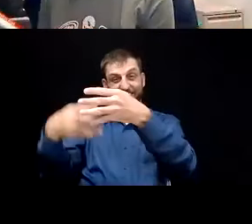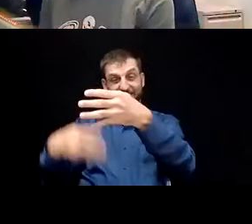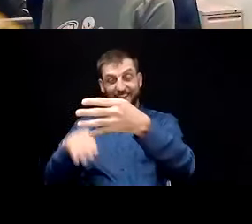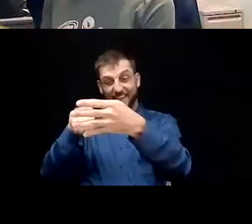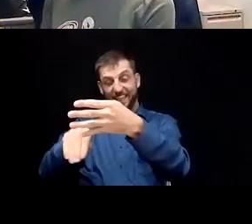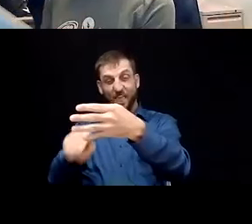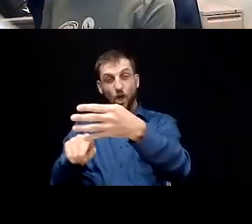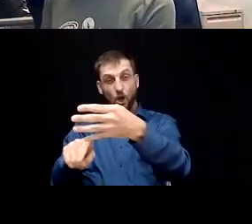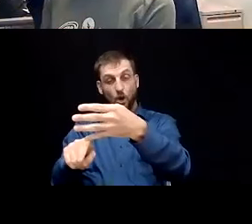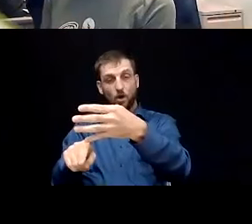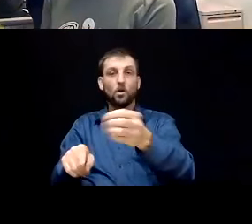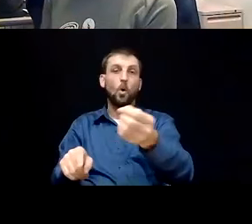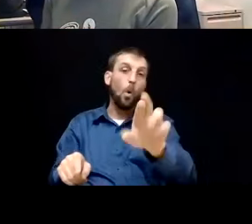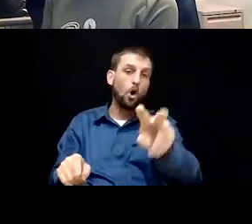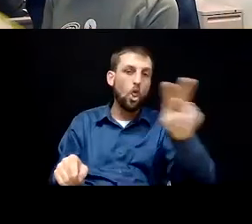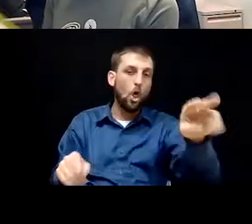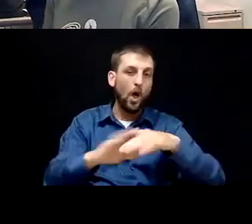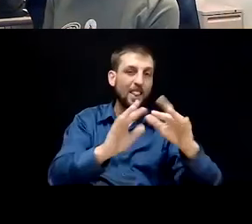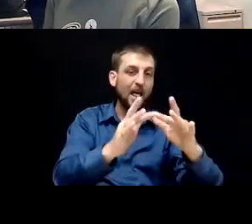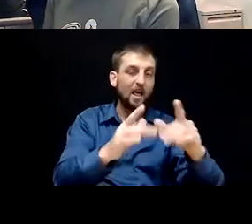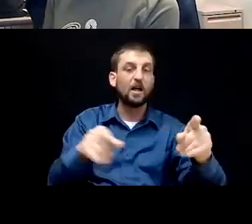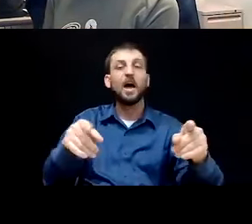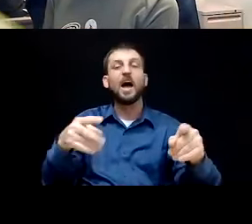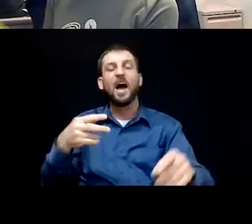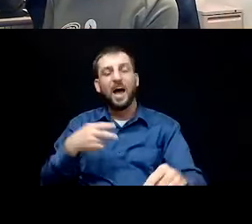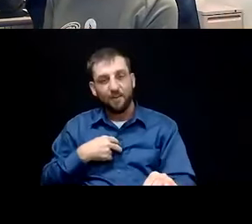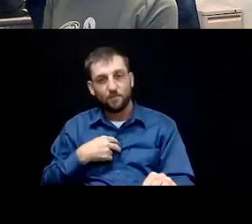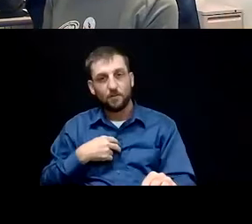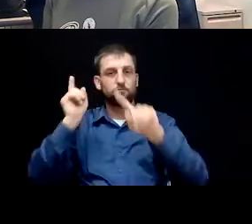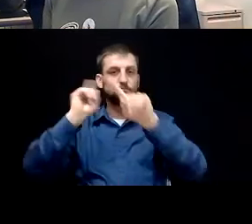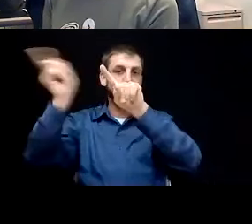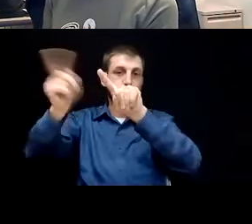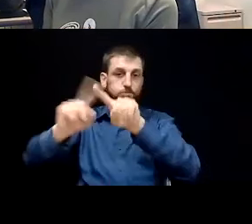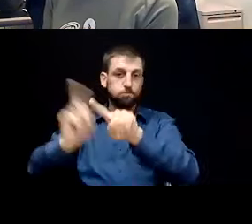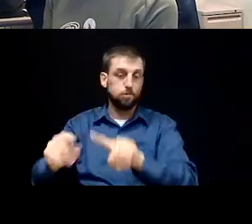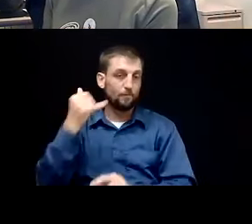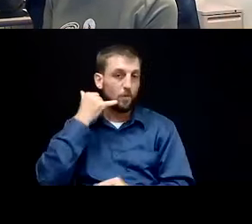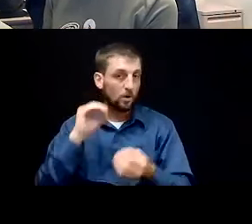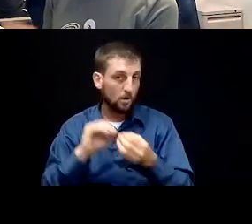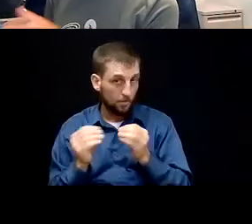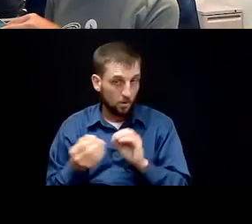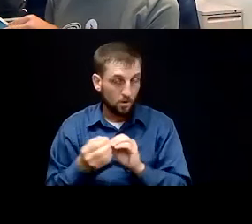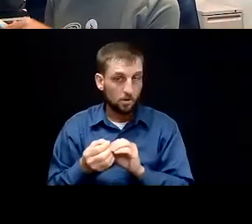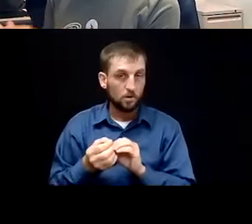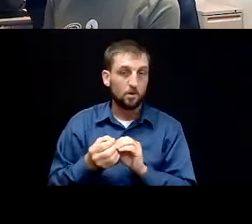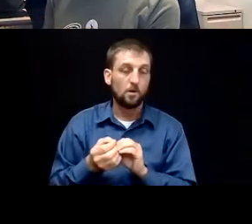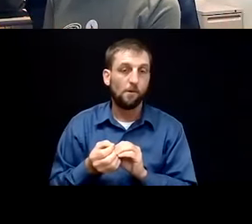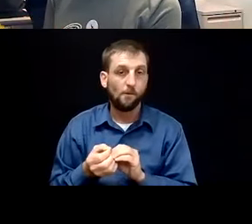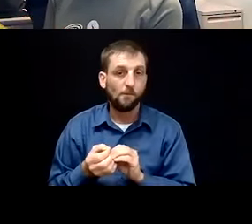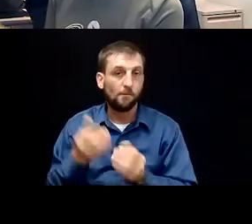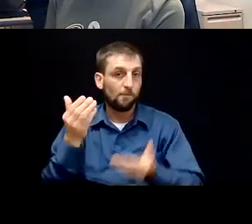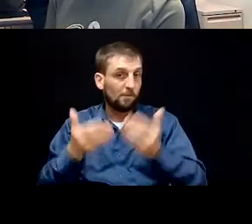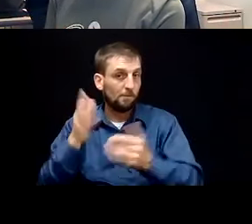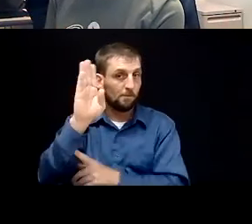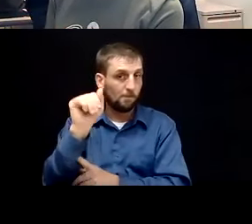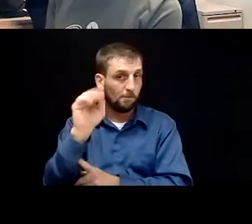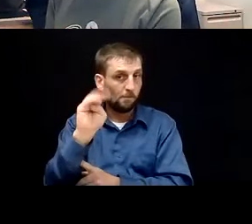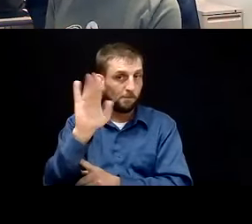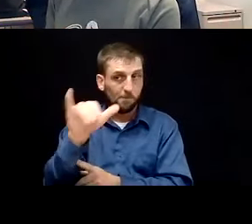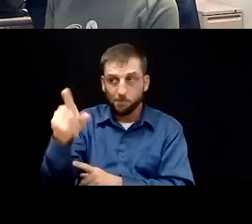or you can look it up online, there's a page that has all of the phone numbers, and maybe we can have Bambi send out a link to all